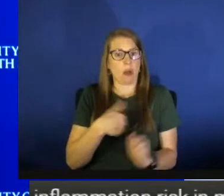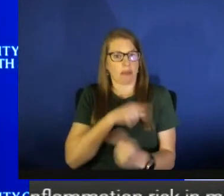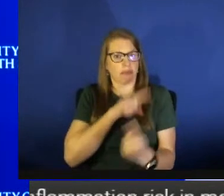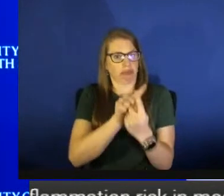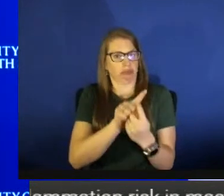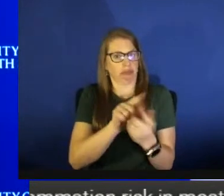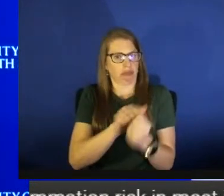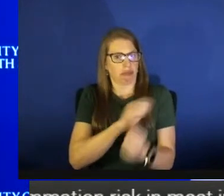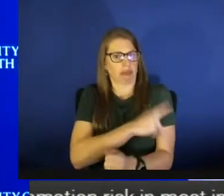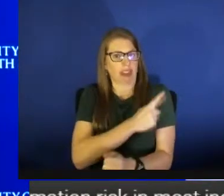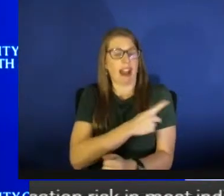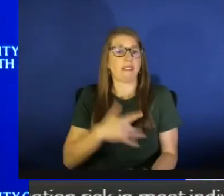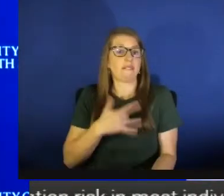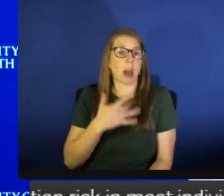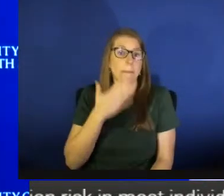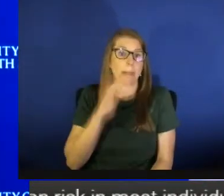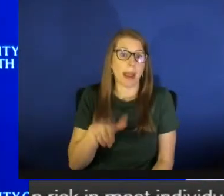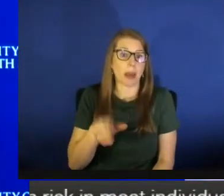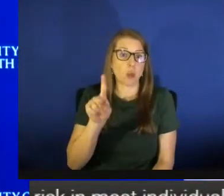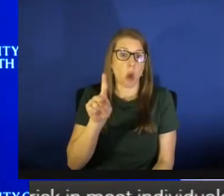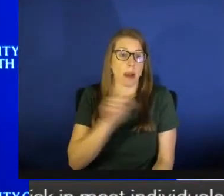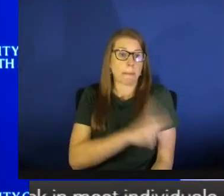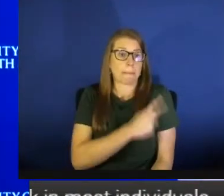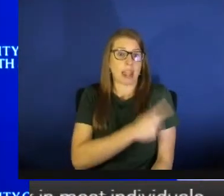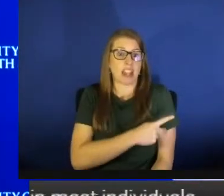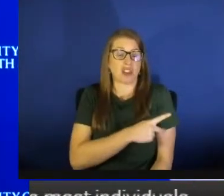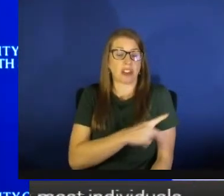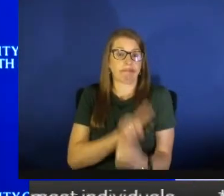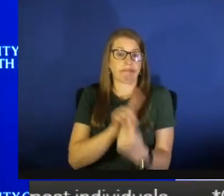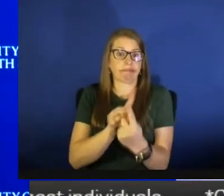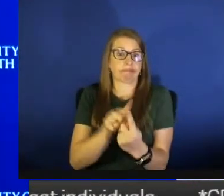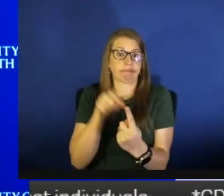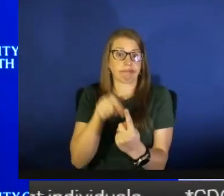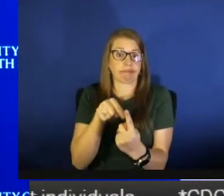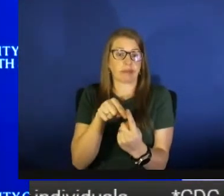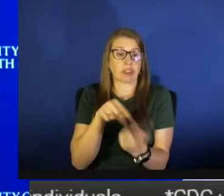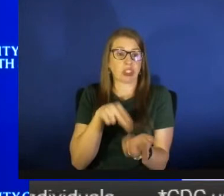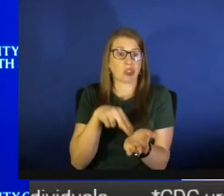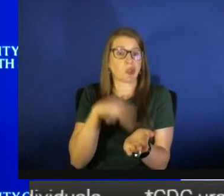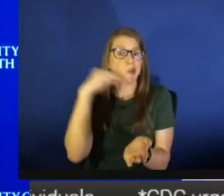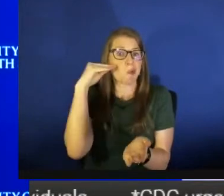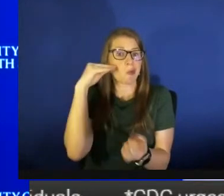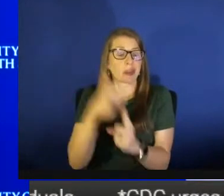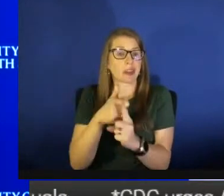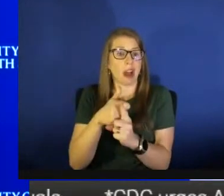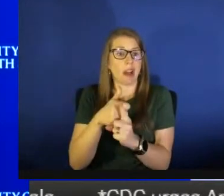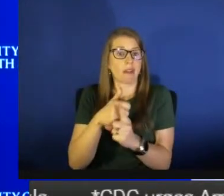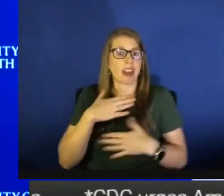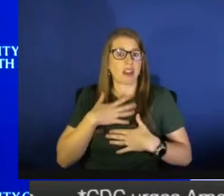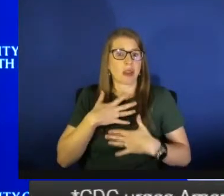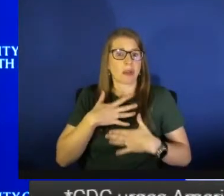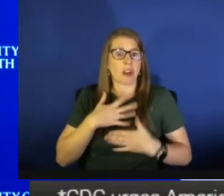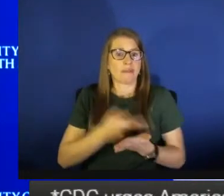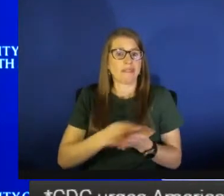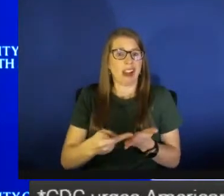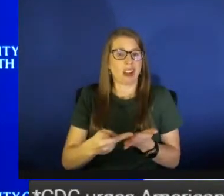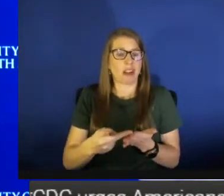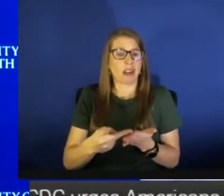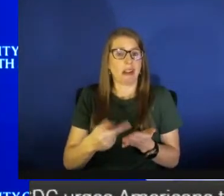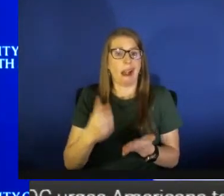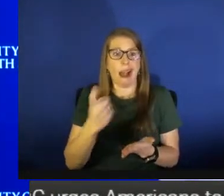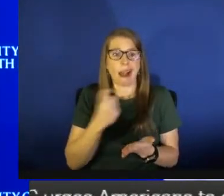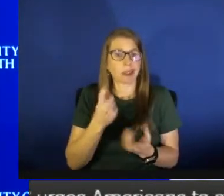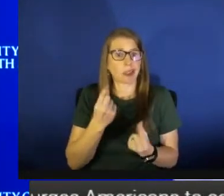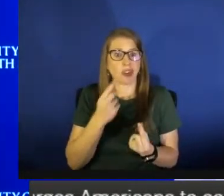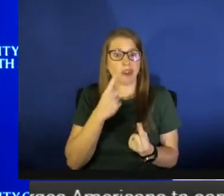extremely bad. Again, I go to that one patient early on in the pandemic who was in the nursing home, and she came in with respiratory failure and just asked, what can you do for me? At that